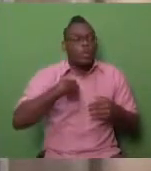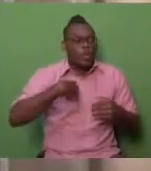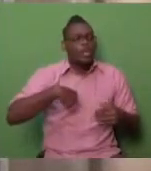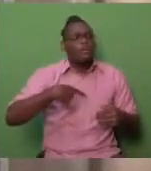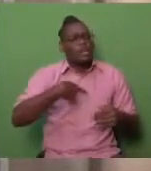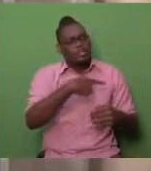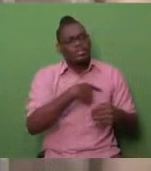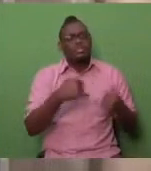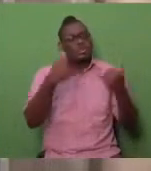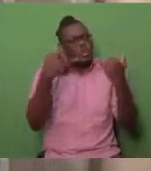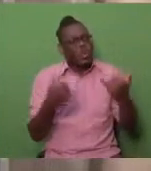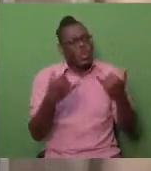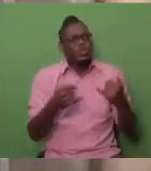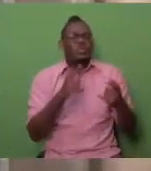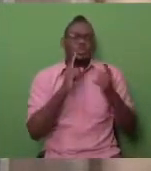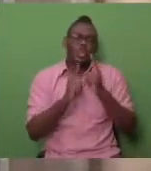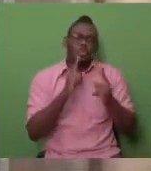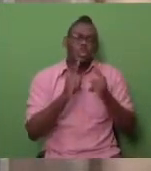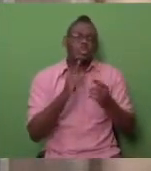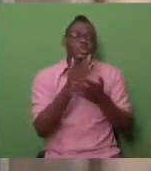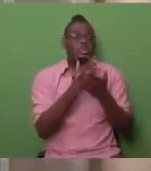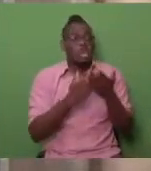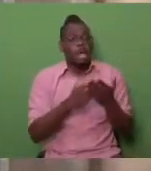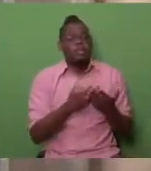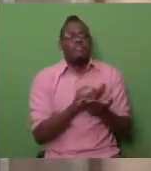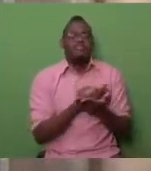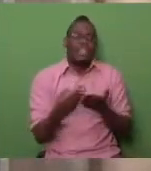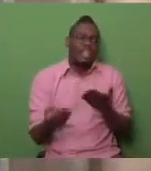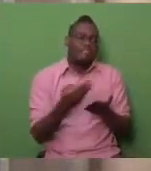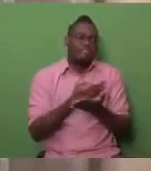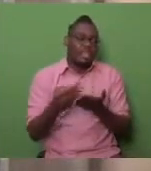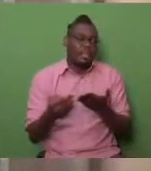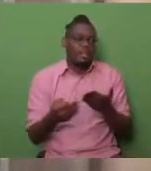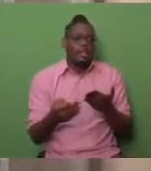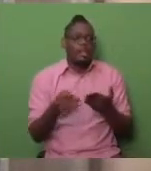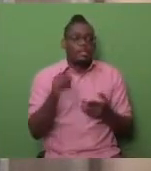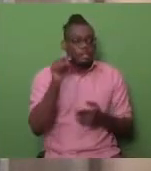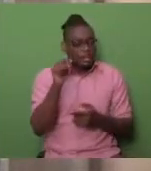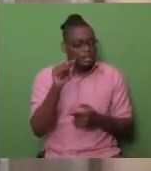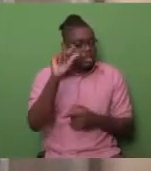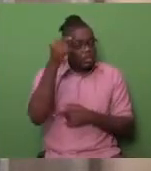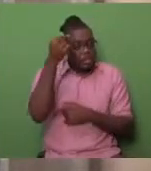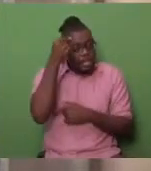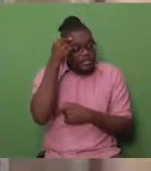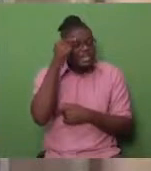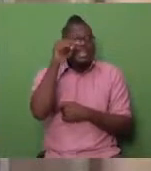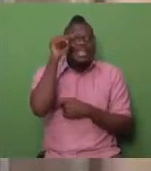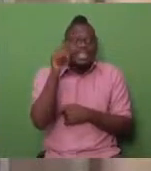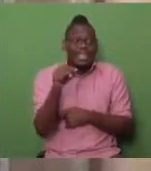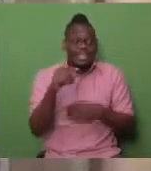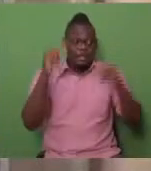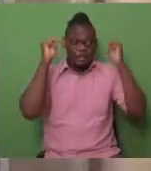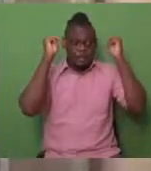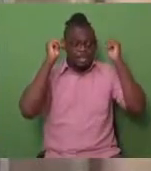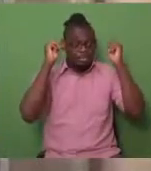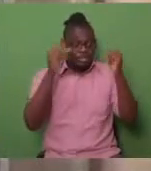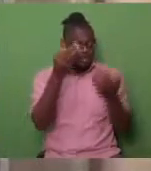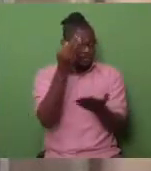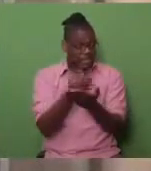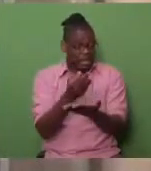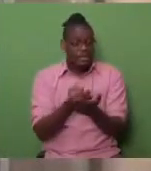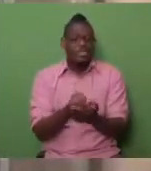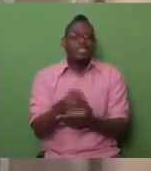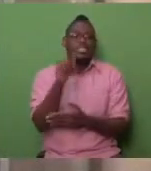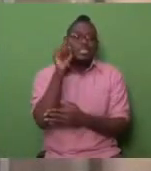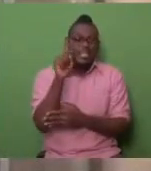Finance. The Minister of Finance has an unparalleled record of failure. He clearly doesn't have the stature, knowledge, competence,